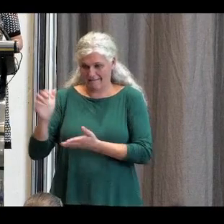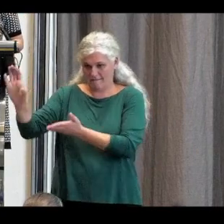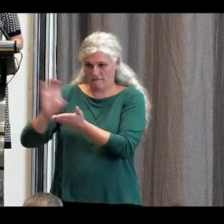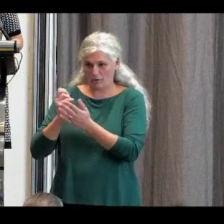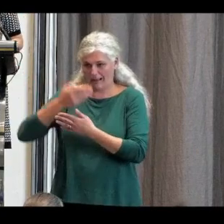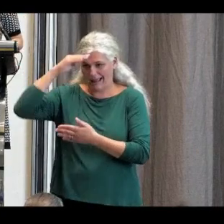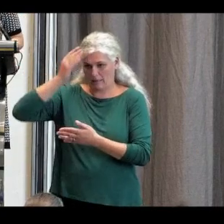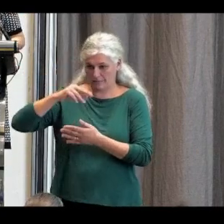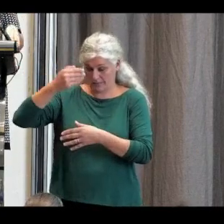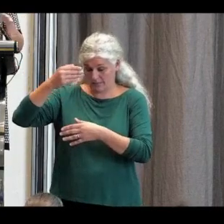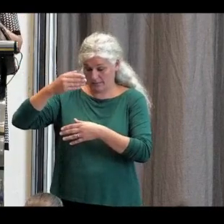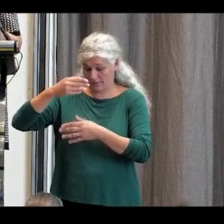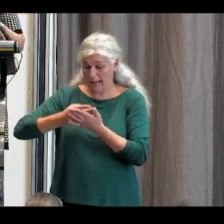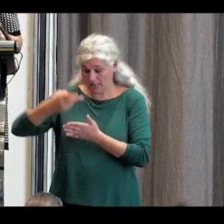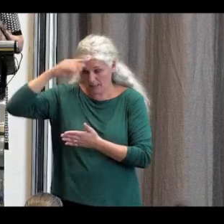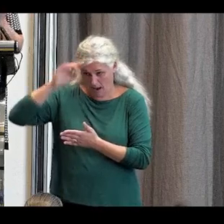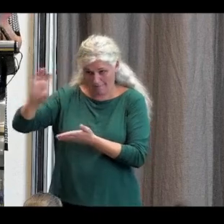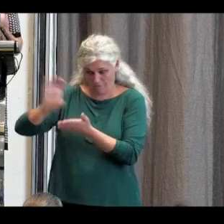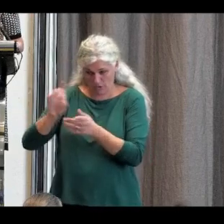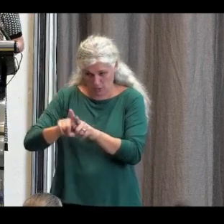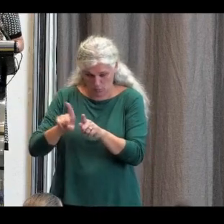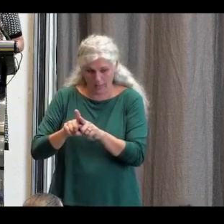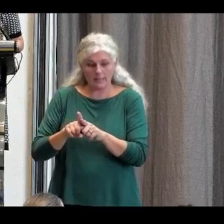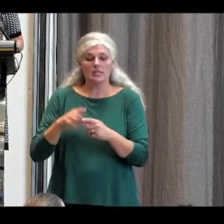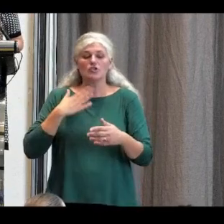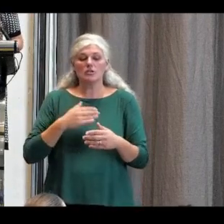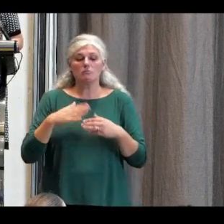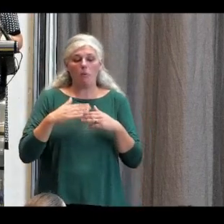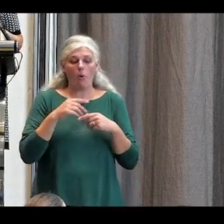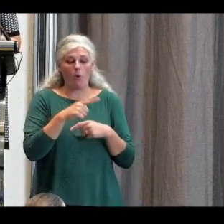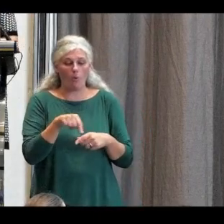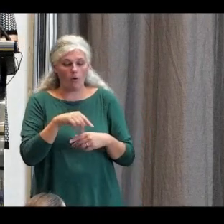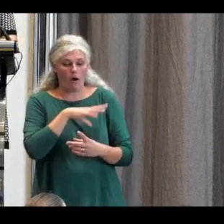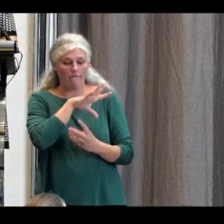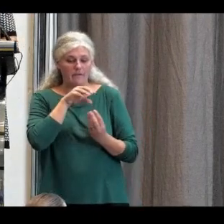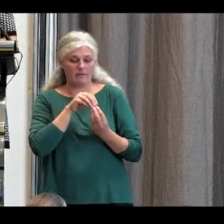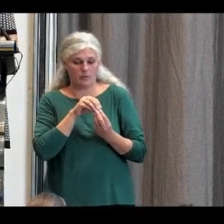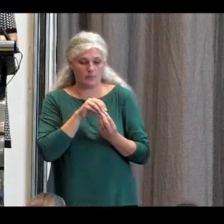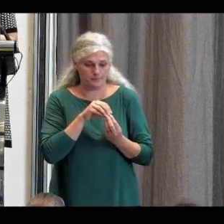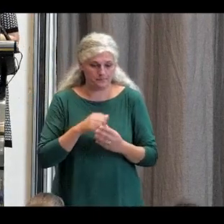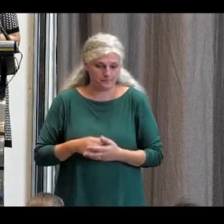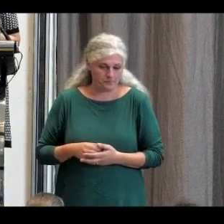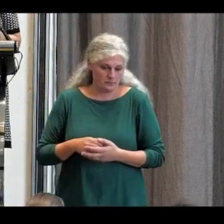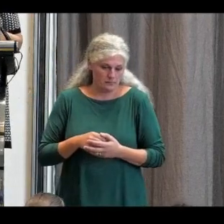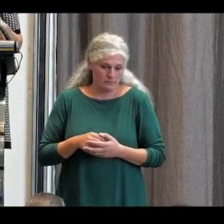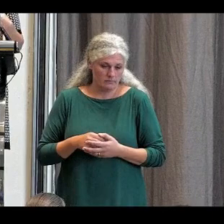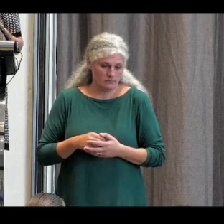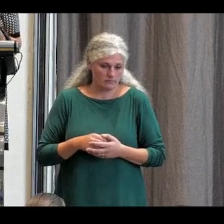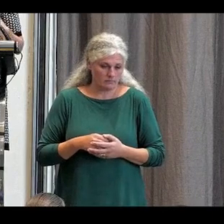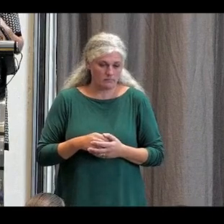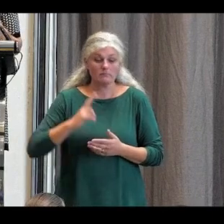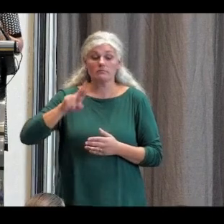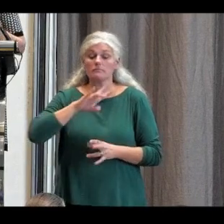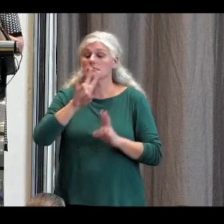Epilepsy Ireland as well, and I'm just bringing a little bit of the overview here. So our